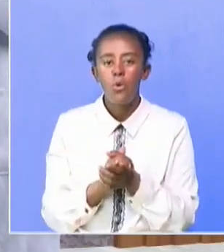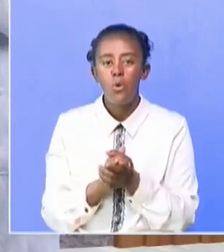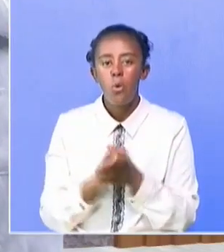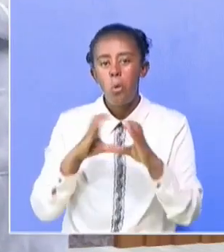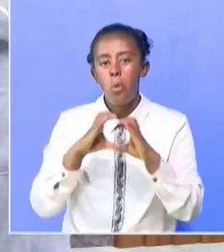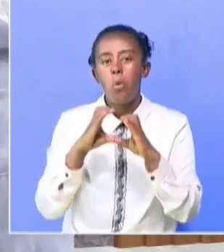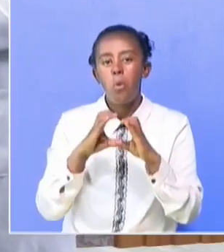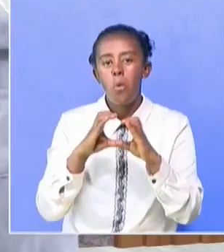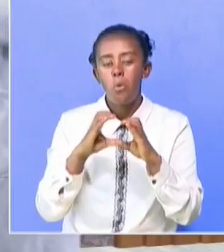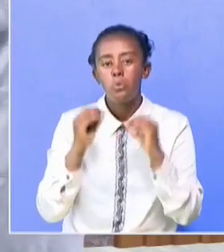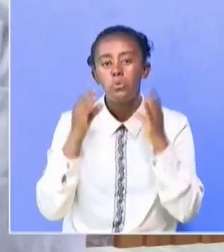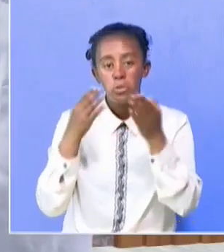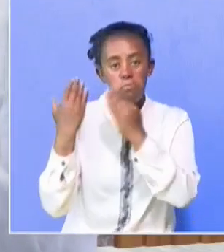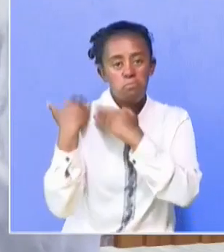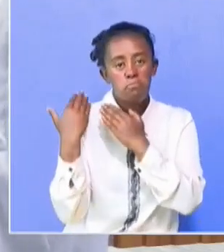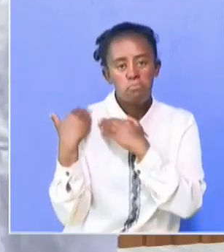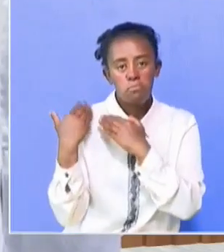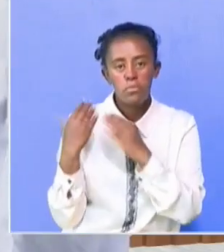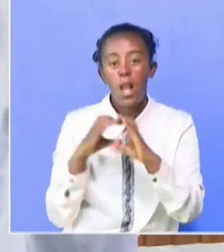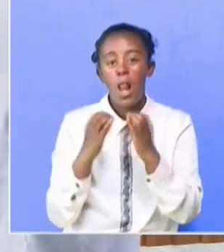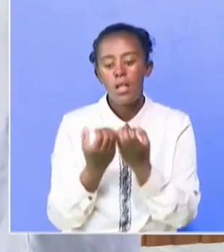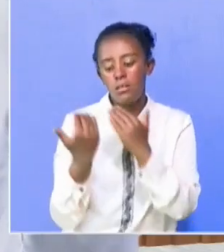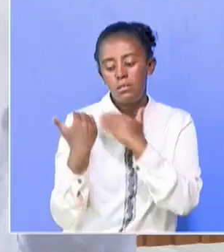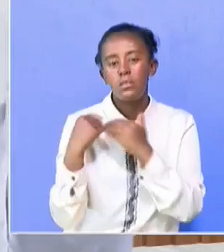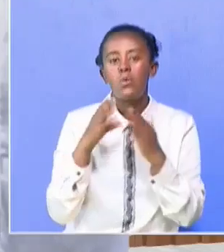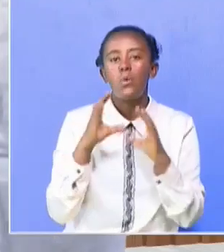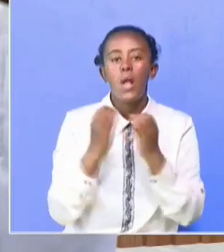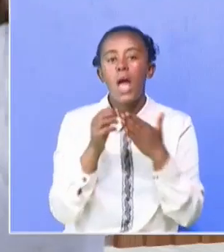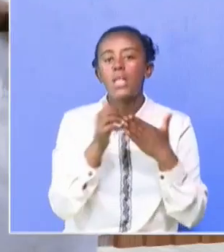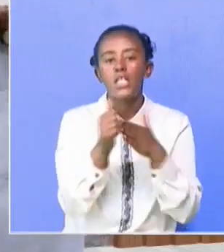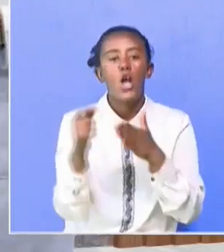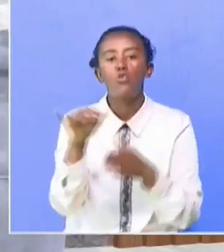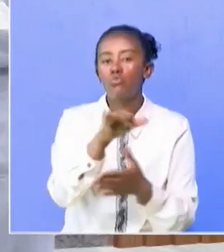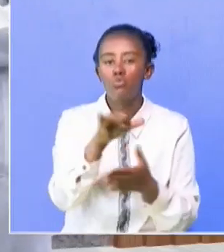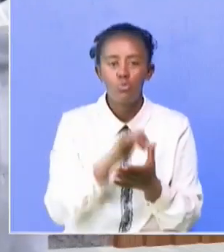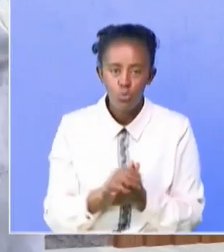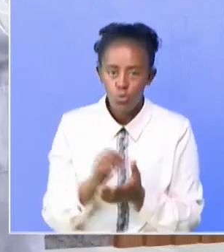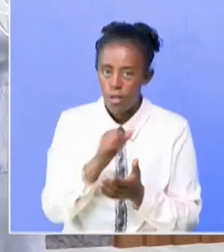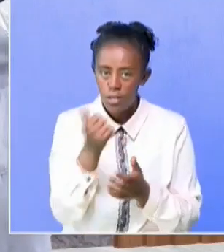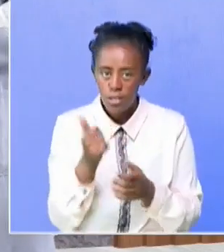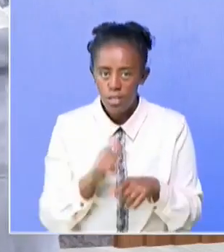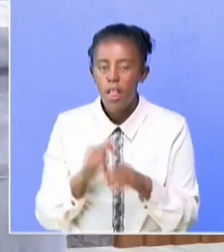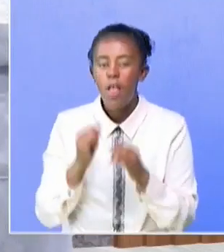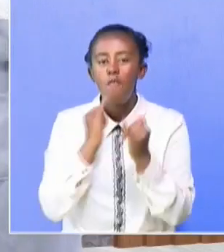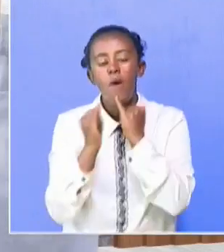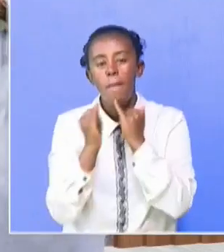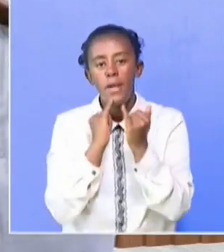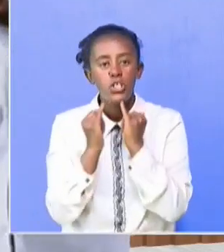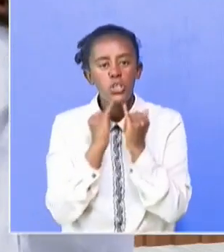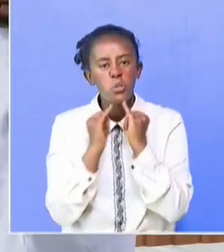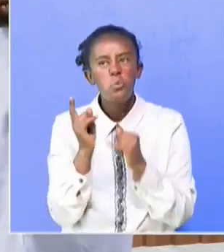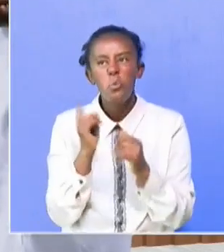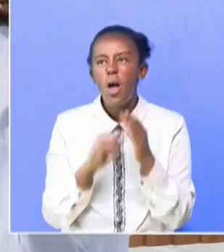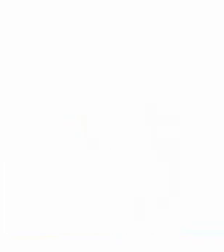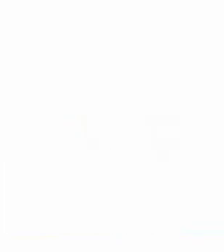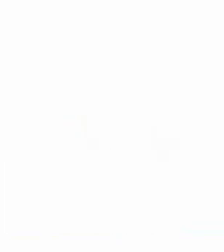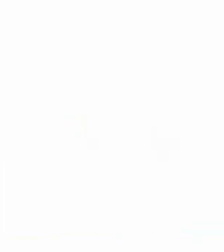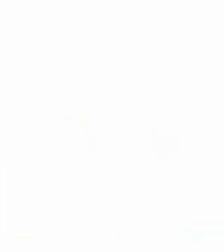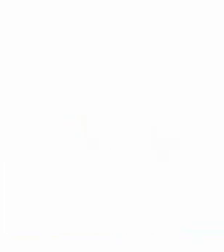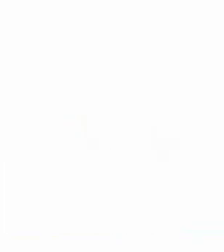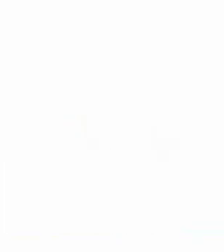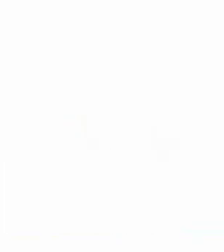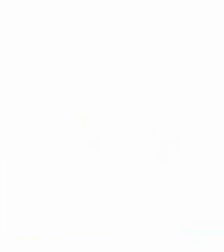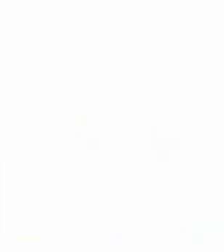homeroom teacher or the class leader too. The other one is information. What kind of information? Of